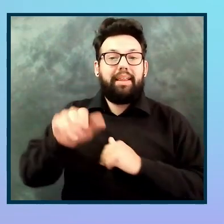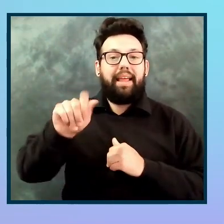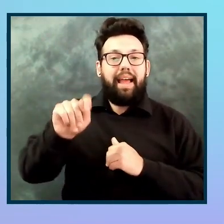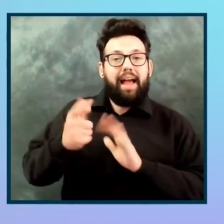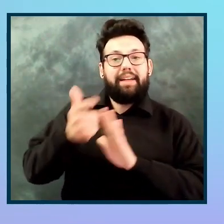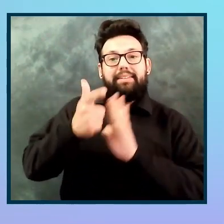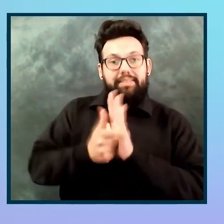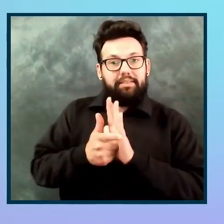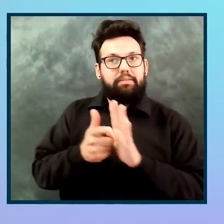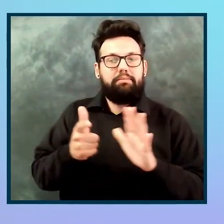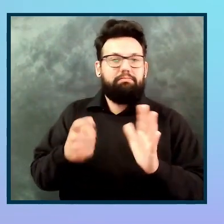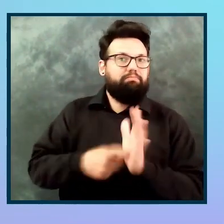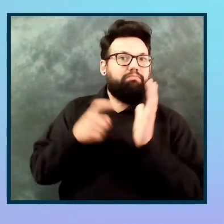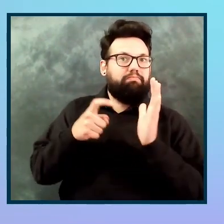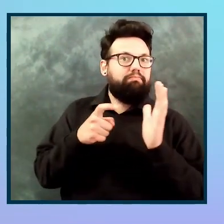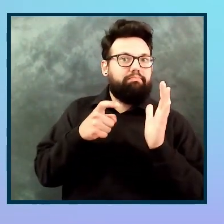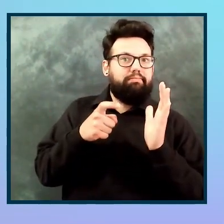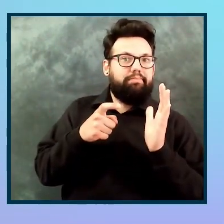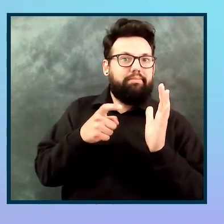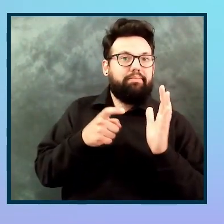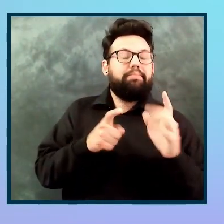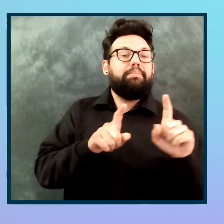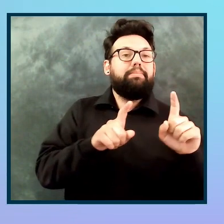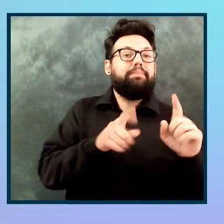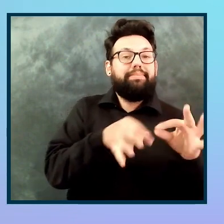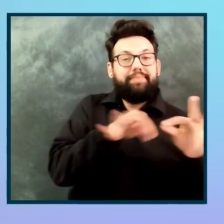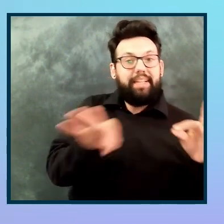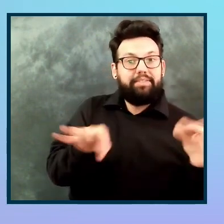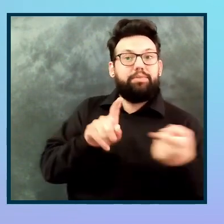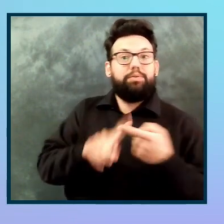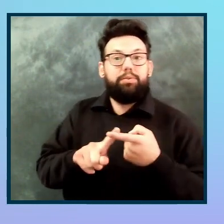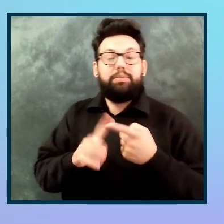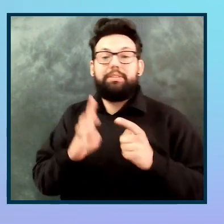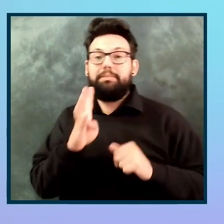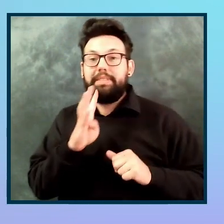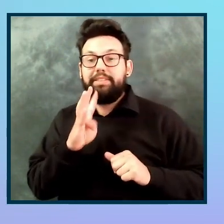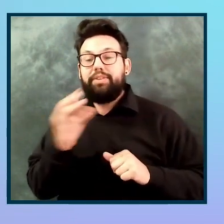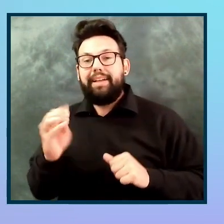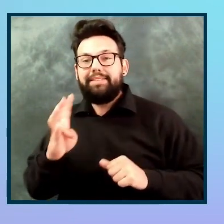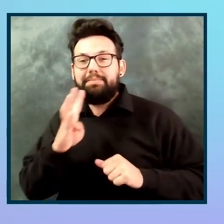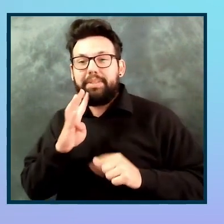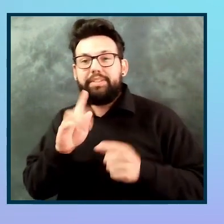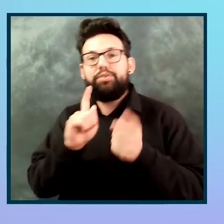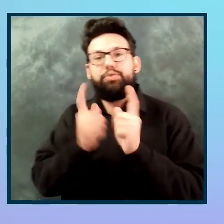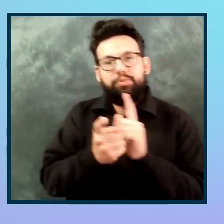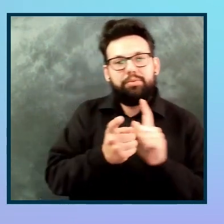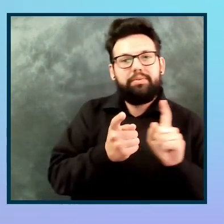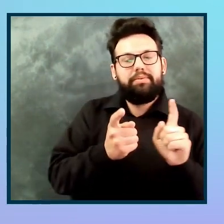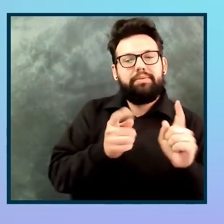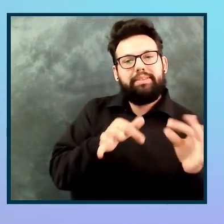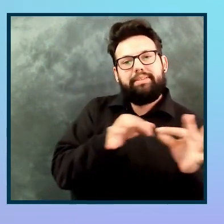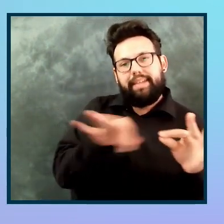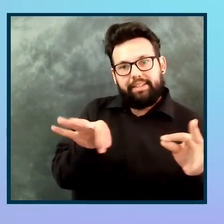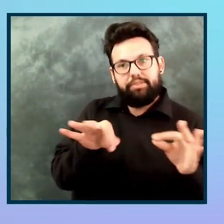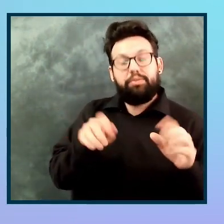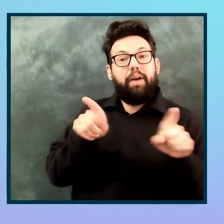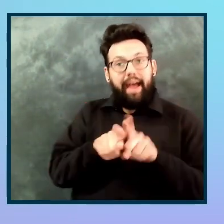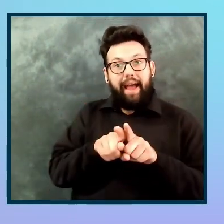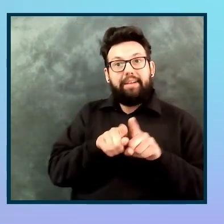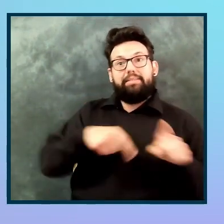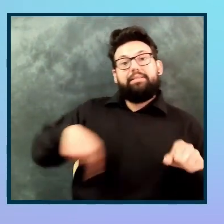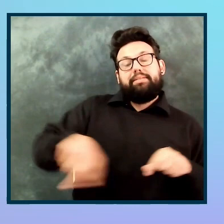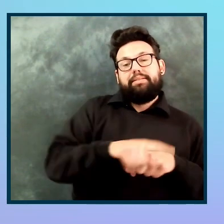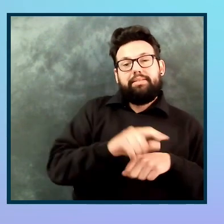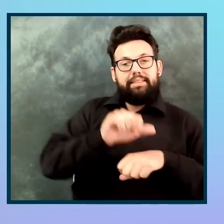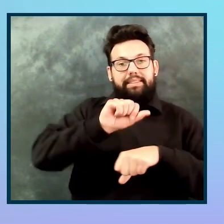and speech-to-text. And so that is something that we are, as an industry, working to make